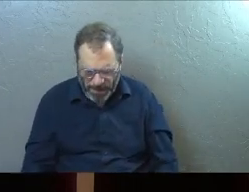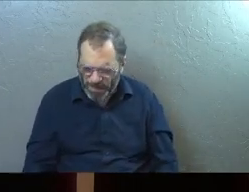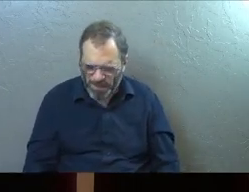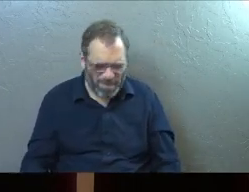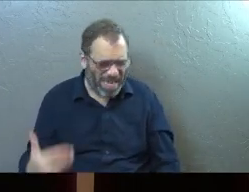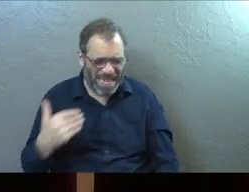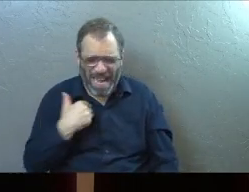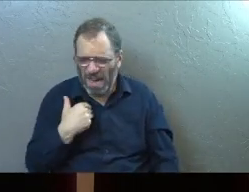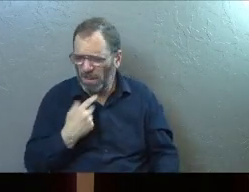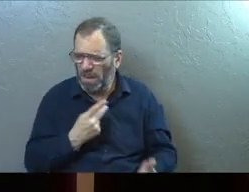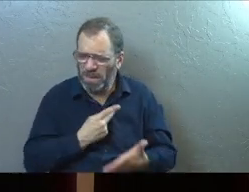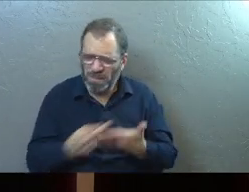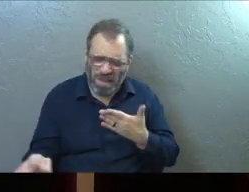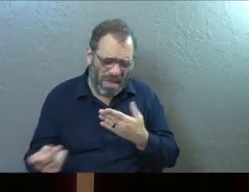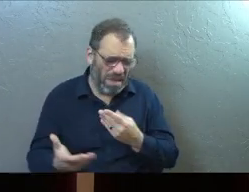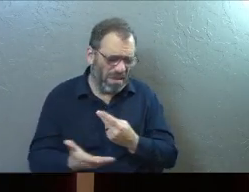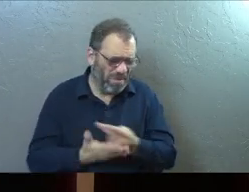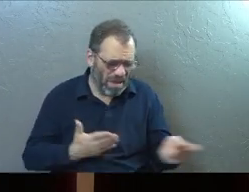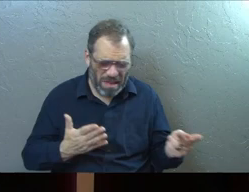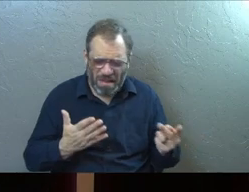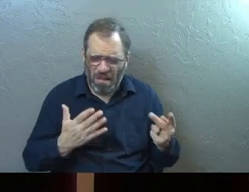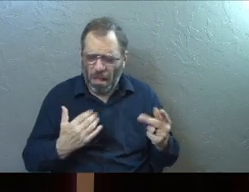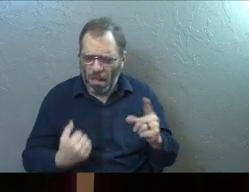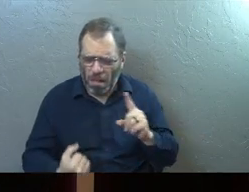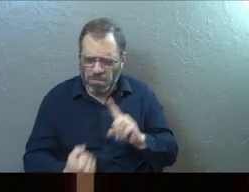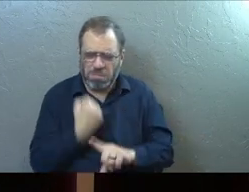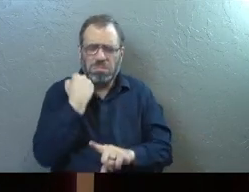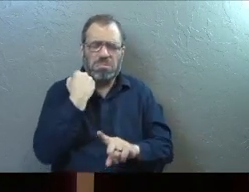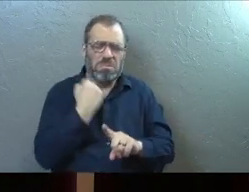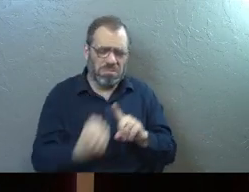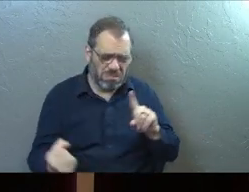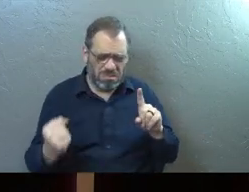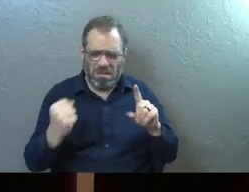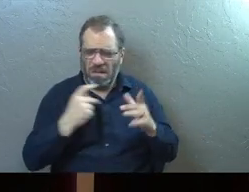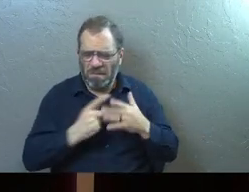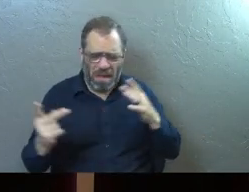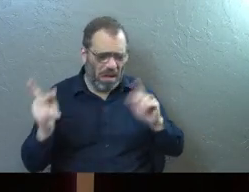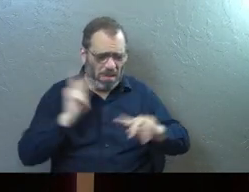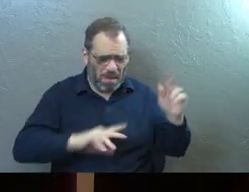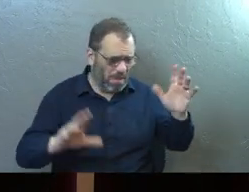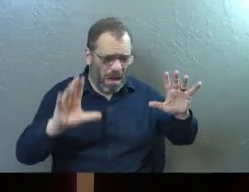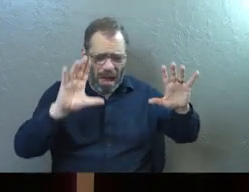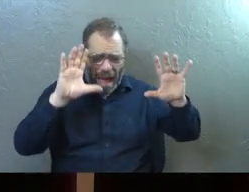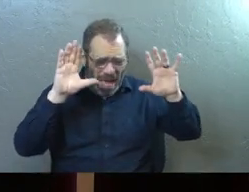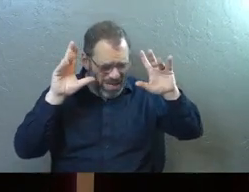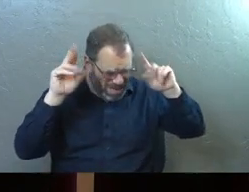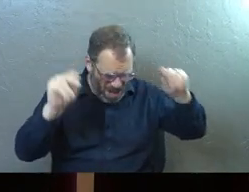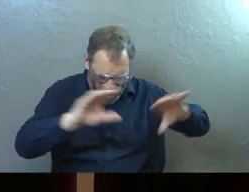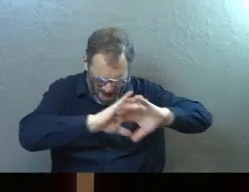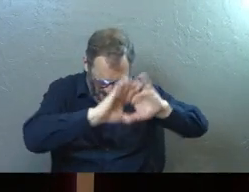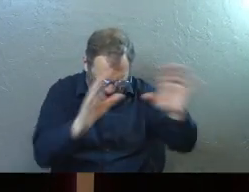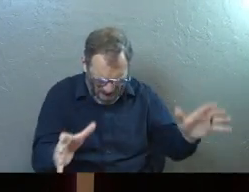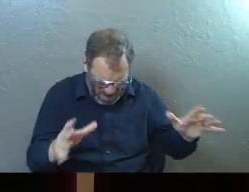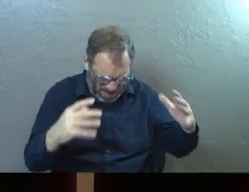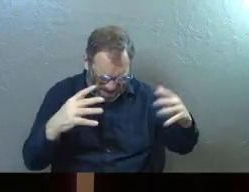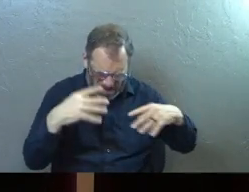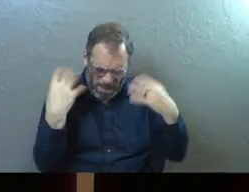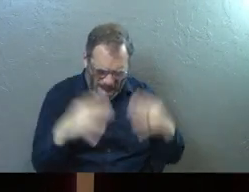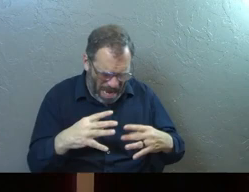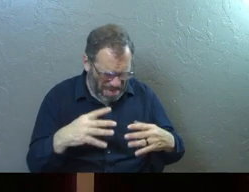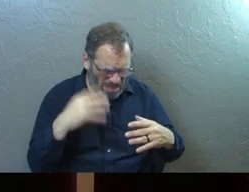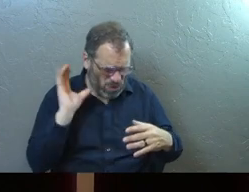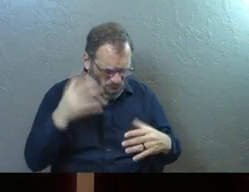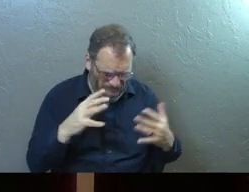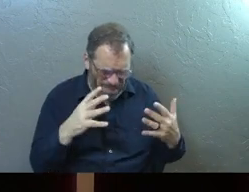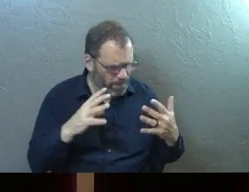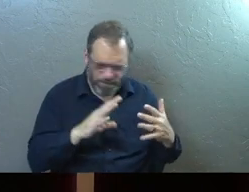want to be knocked around anymore. I don't want to be a person when things start to fall off what I thought they would be, that I start to panic and freak out.